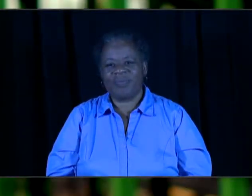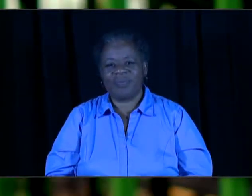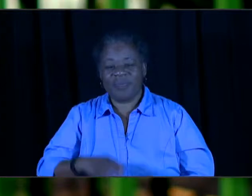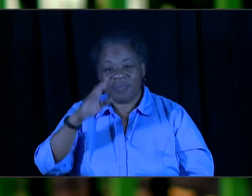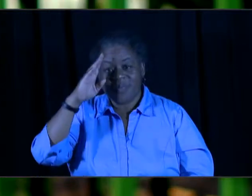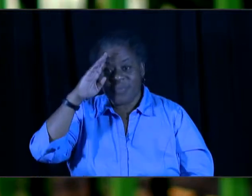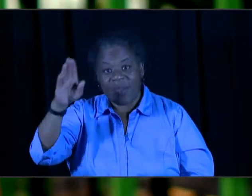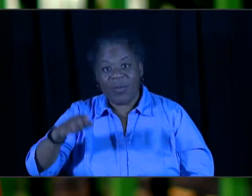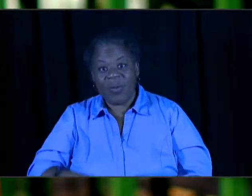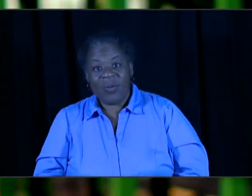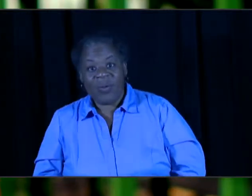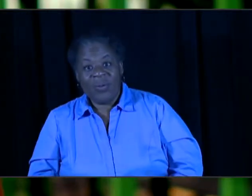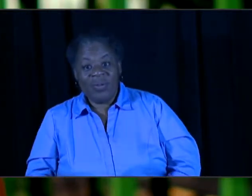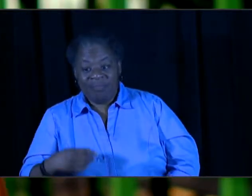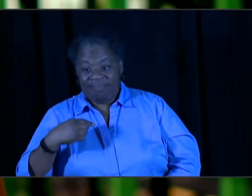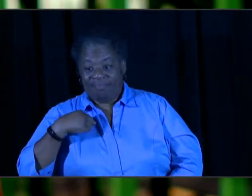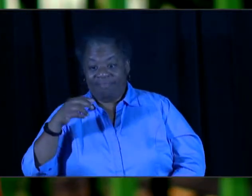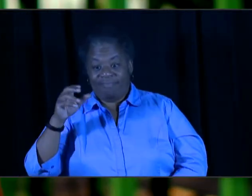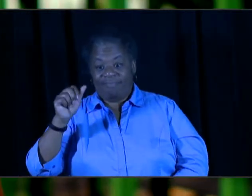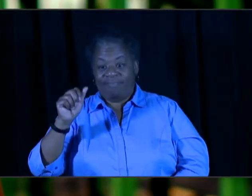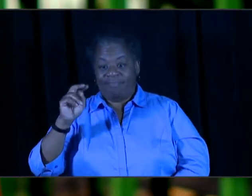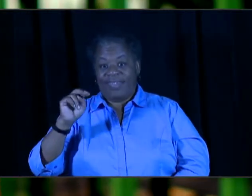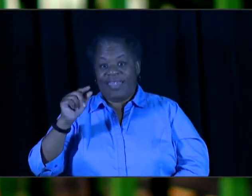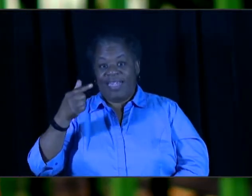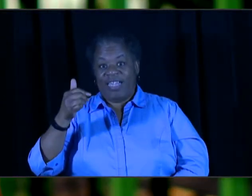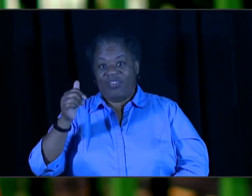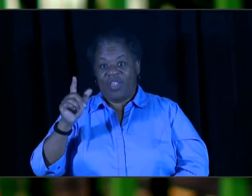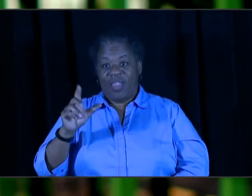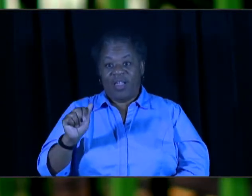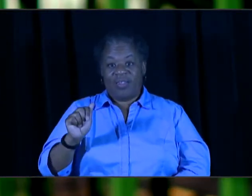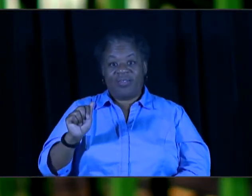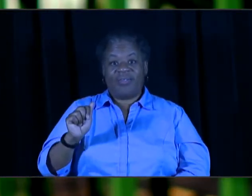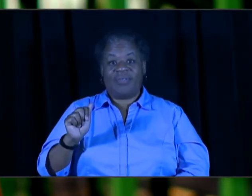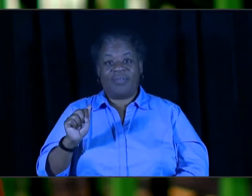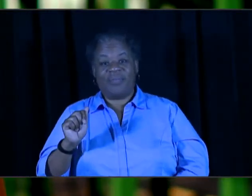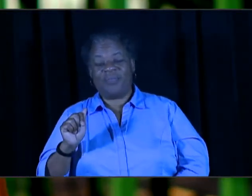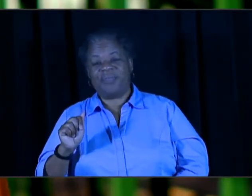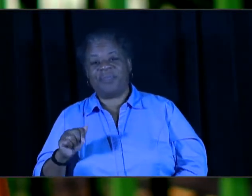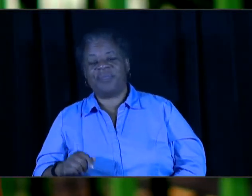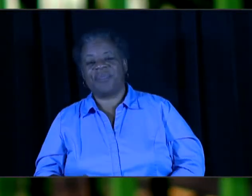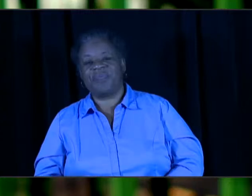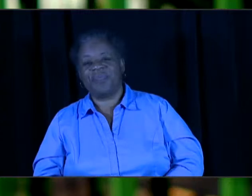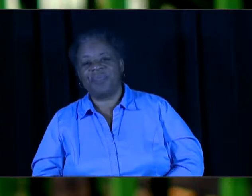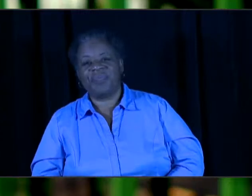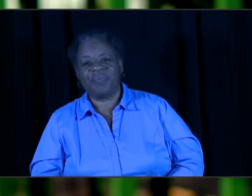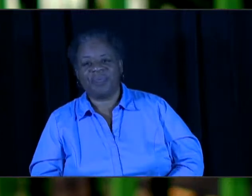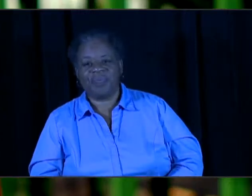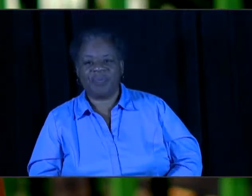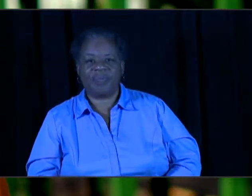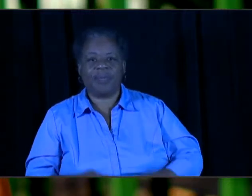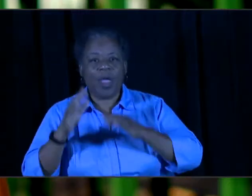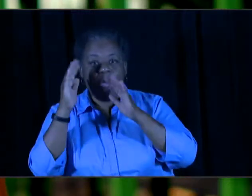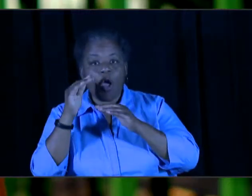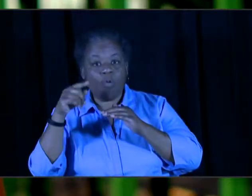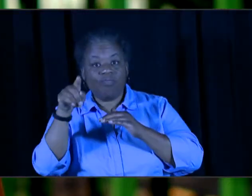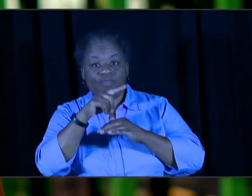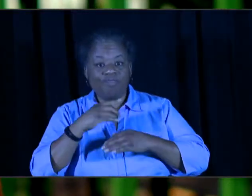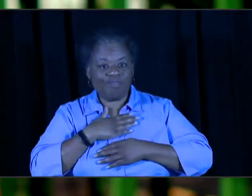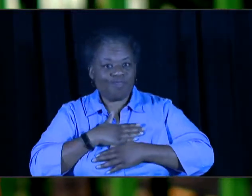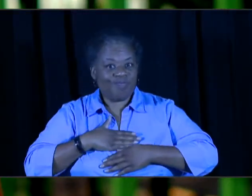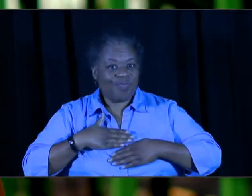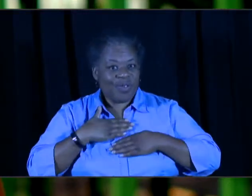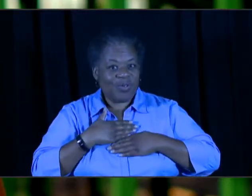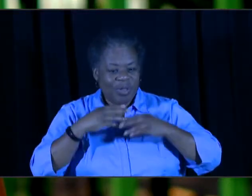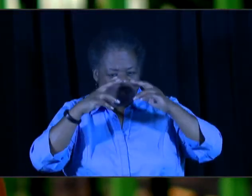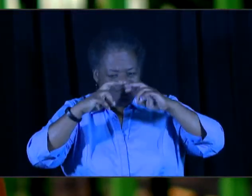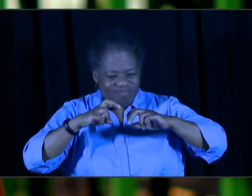Hi everyone, I'm Angela Rogers, the Children's Ministry Director at our Wilmington campus. I hope you've been enjoying taking a closer look